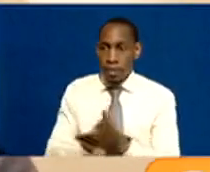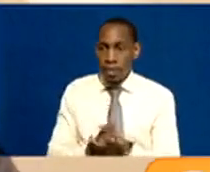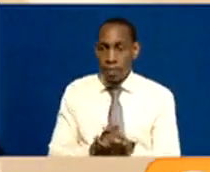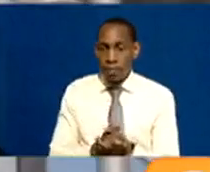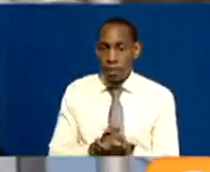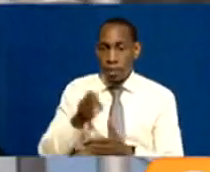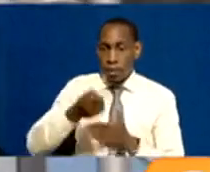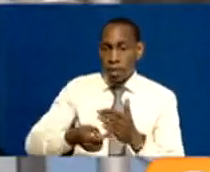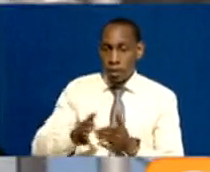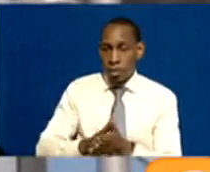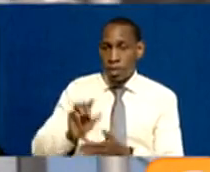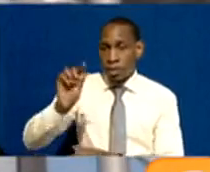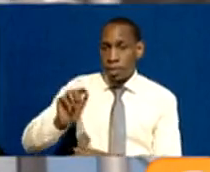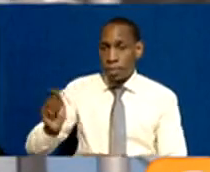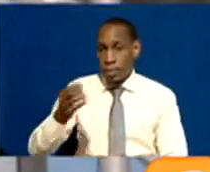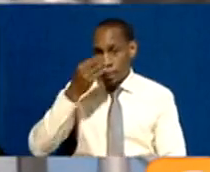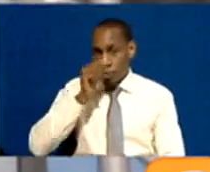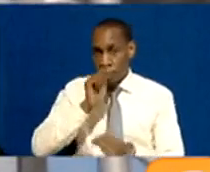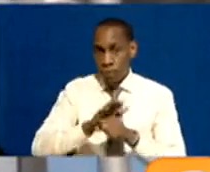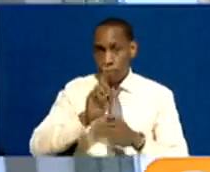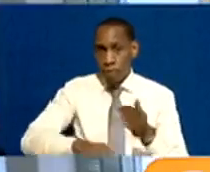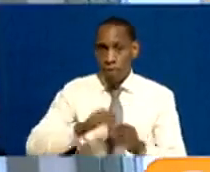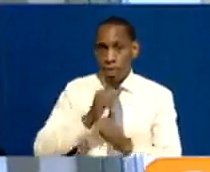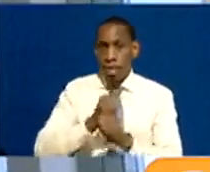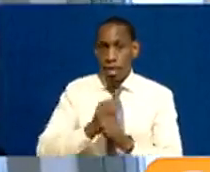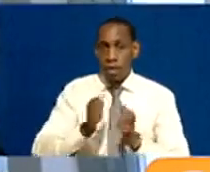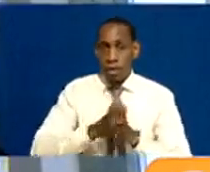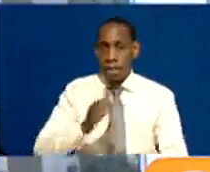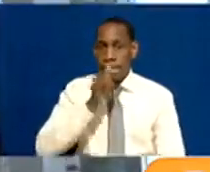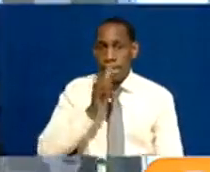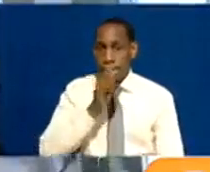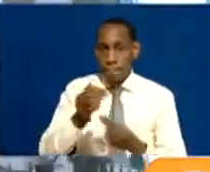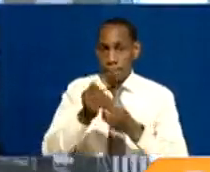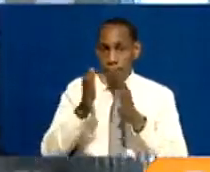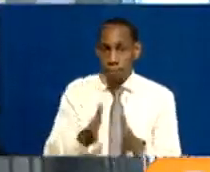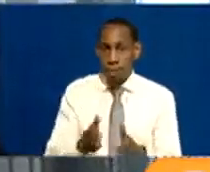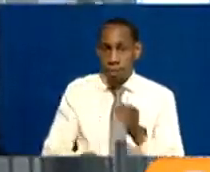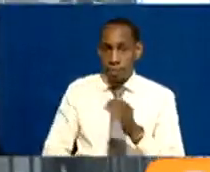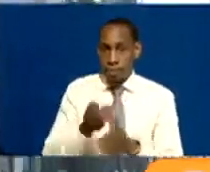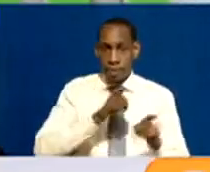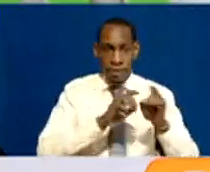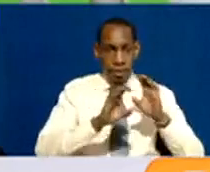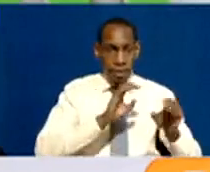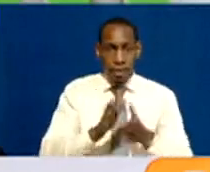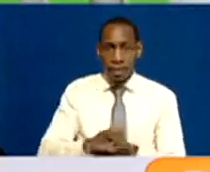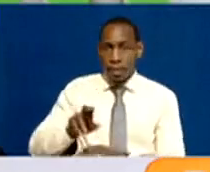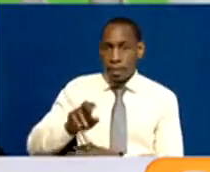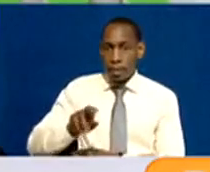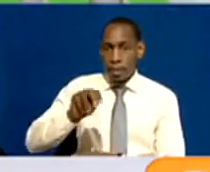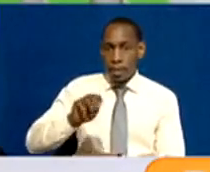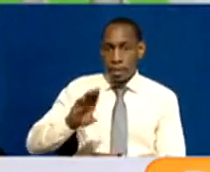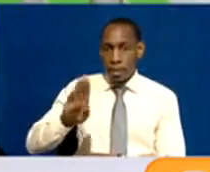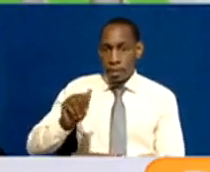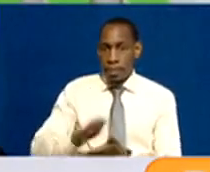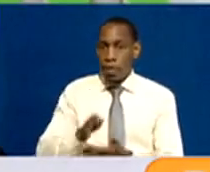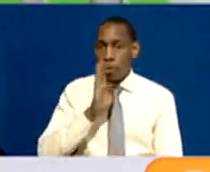interest rate. President Ruto pledged to work on a public-private partnership set up with Safaricom and NCBA